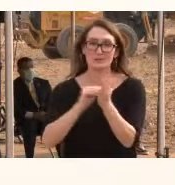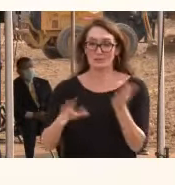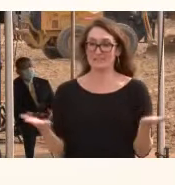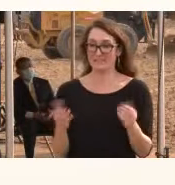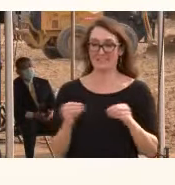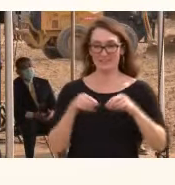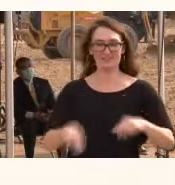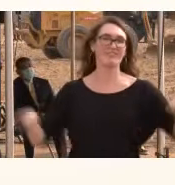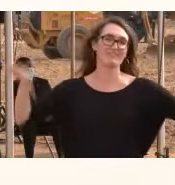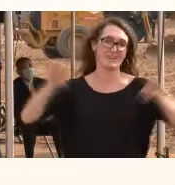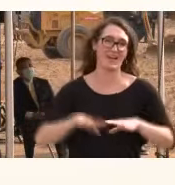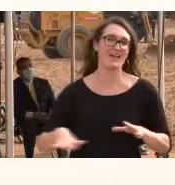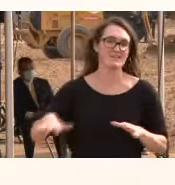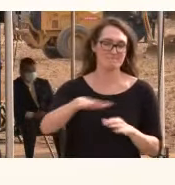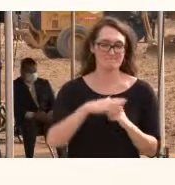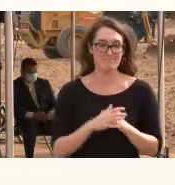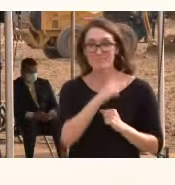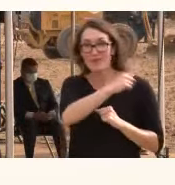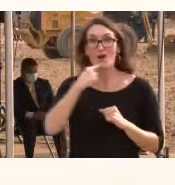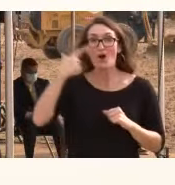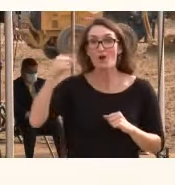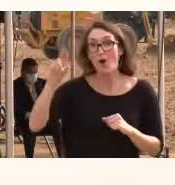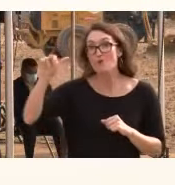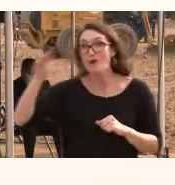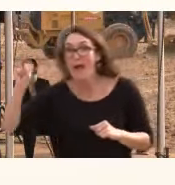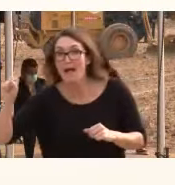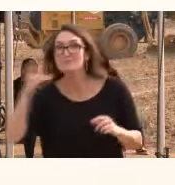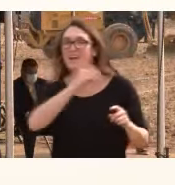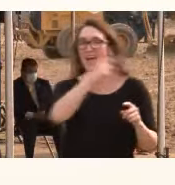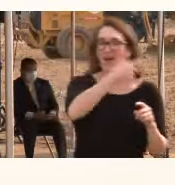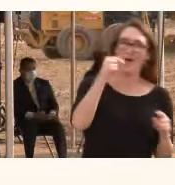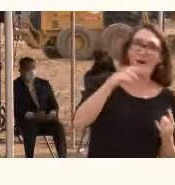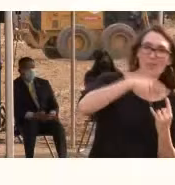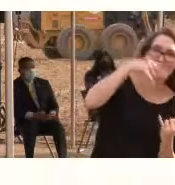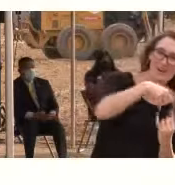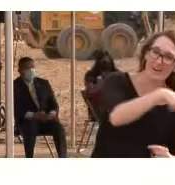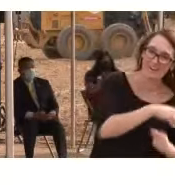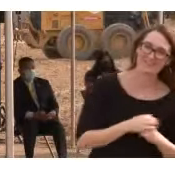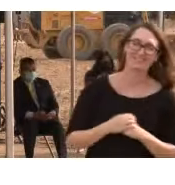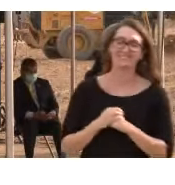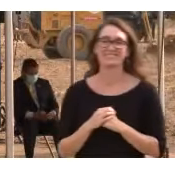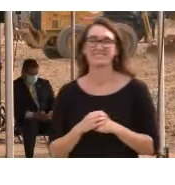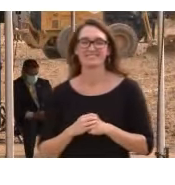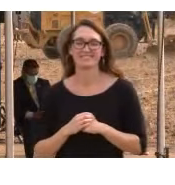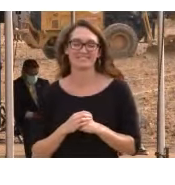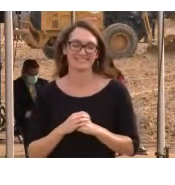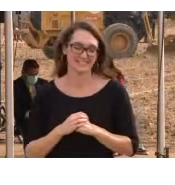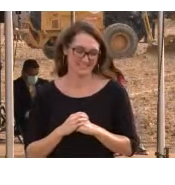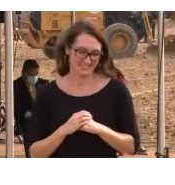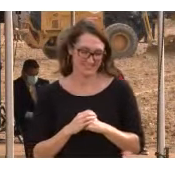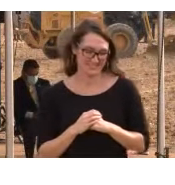San Joaquin Valley. Go Rams and go Dogs!